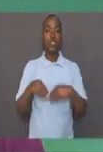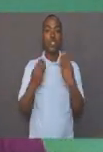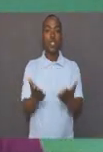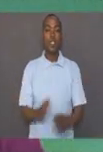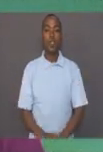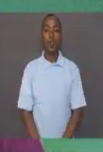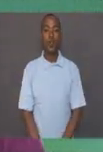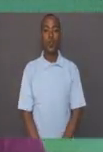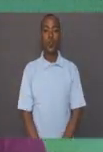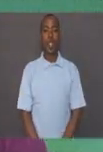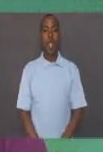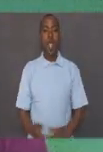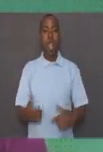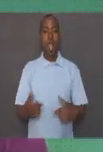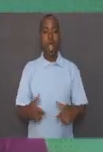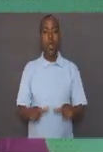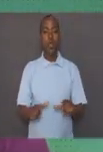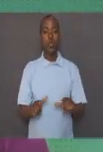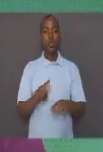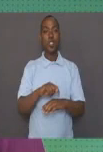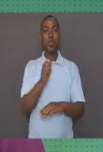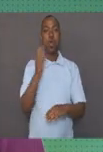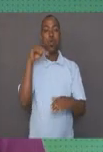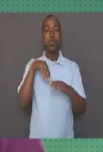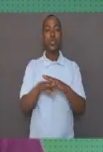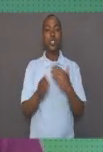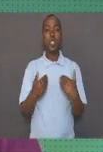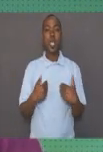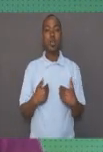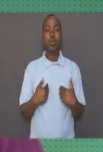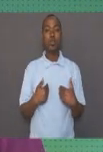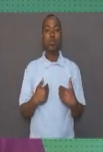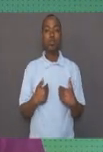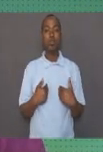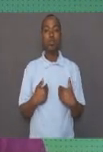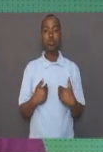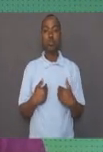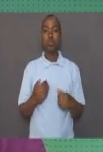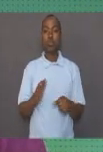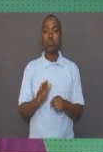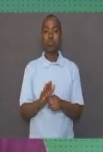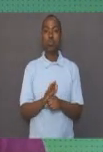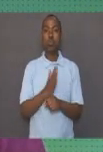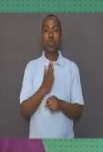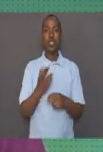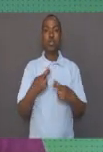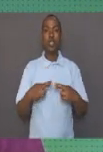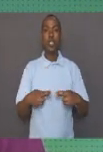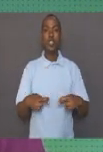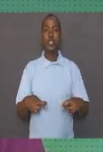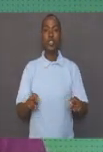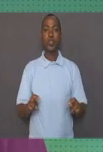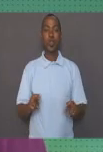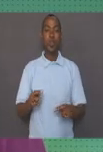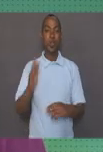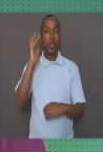The laboratories at the Institute are equipped to carry out research into